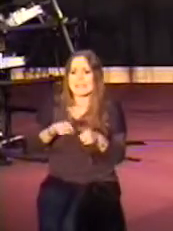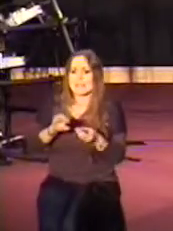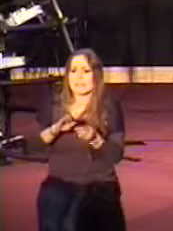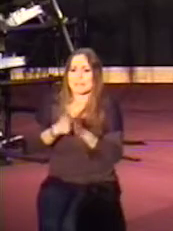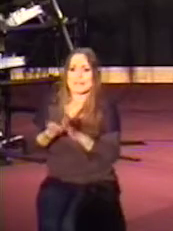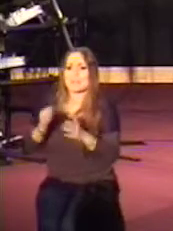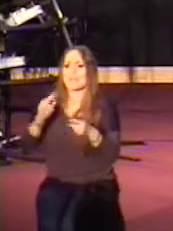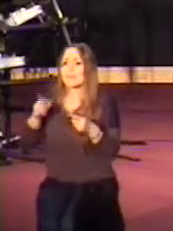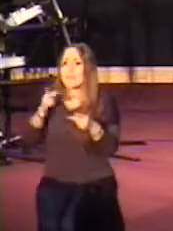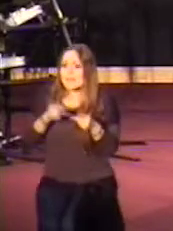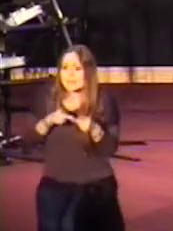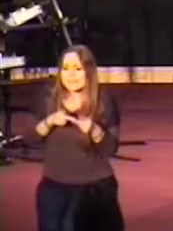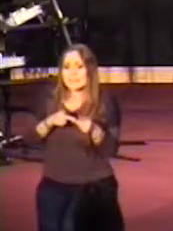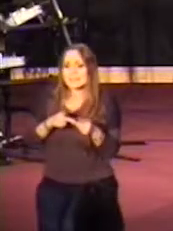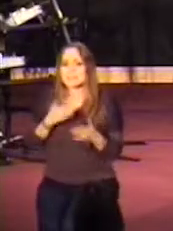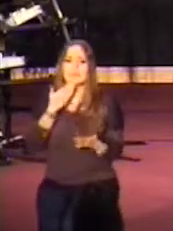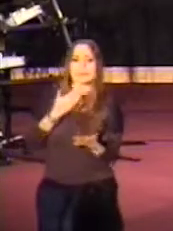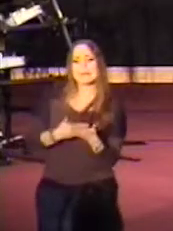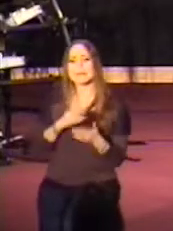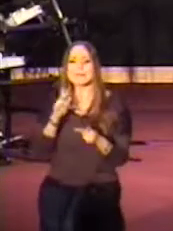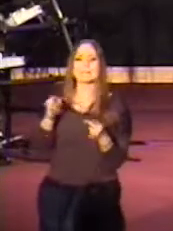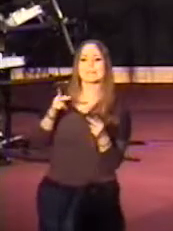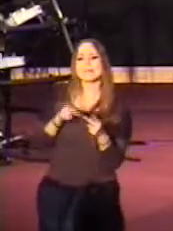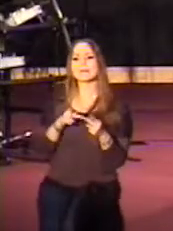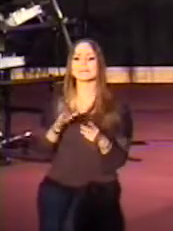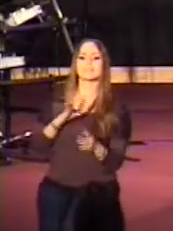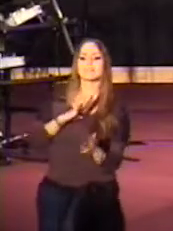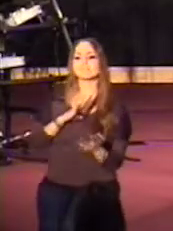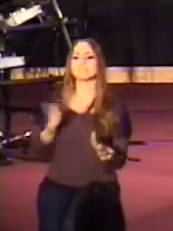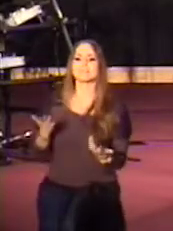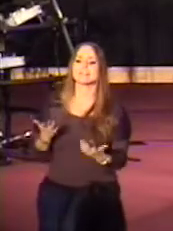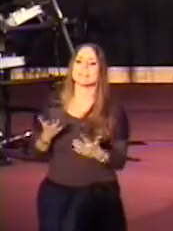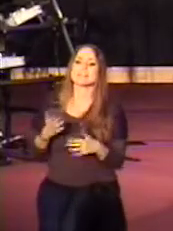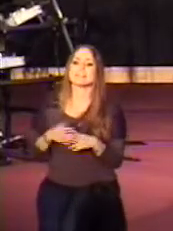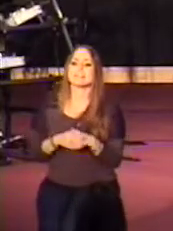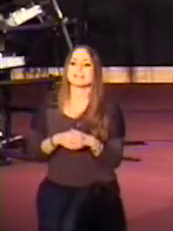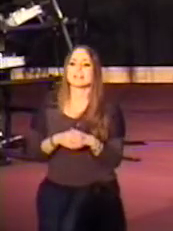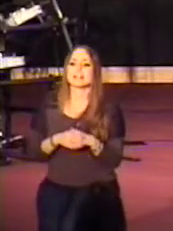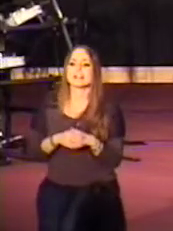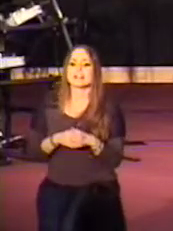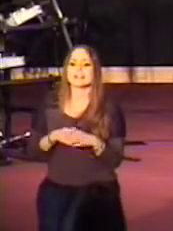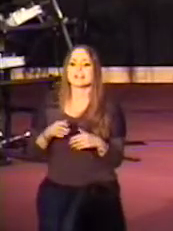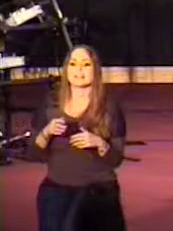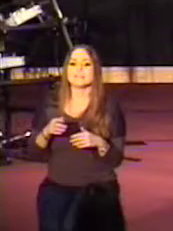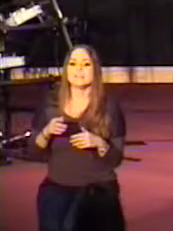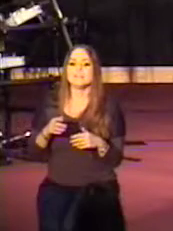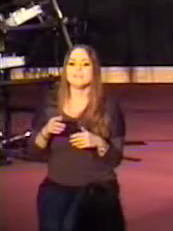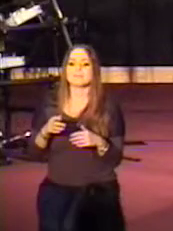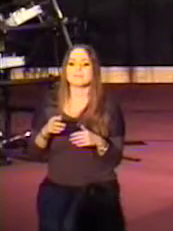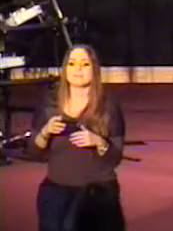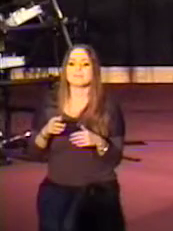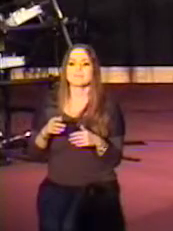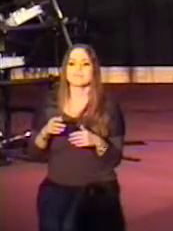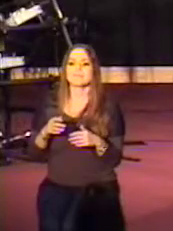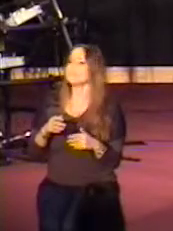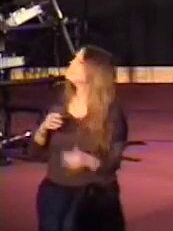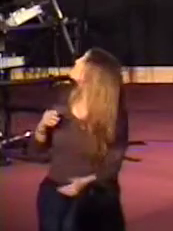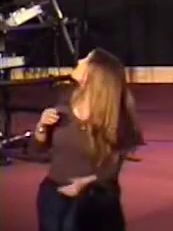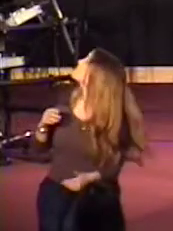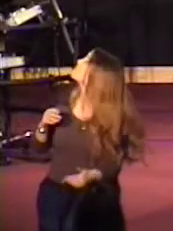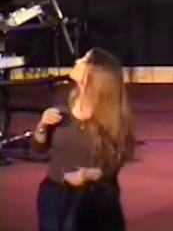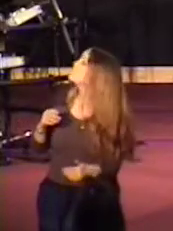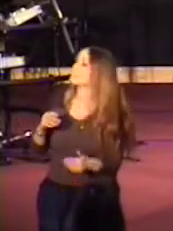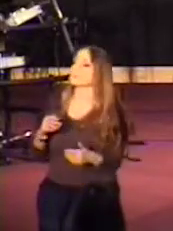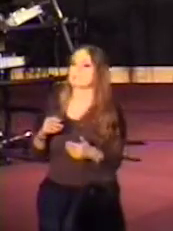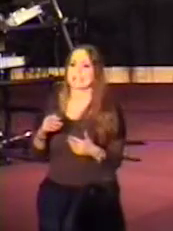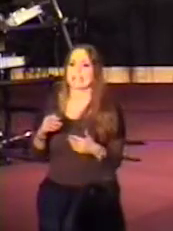Why can't life just be good and I'll just be perfect? And one thing that I thought about this week is I could specifically, I don't know, having my baby Piper has really resurged all of